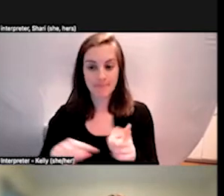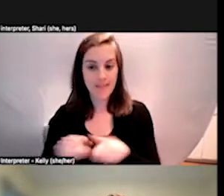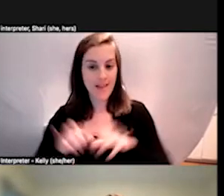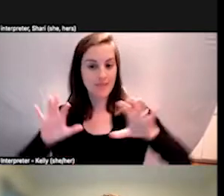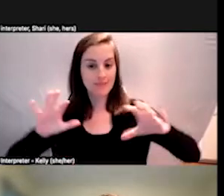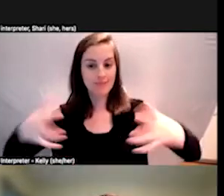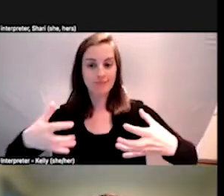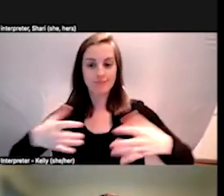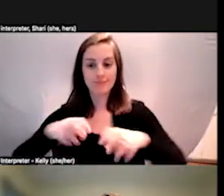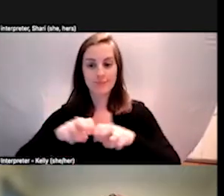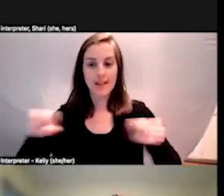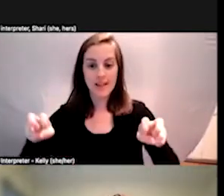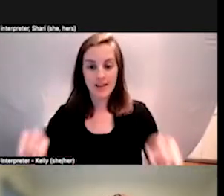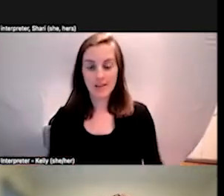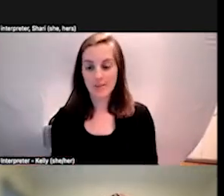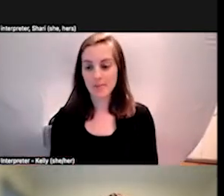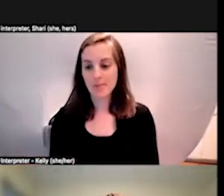panel.